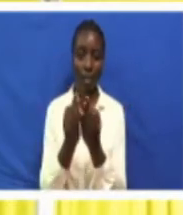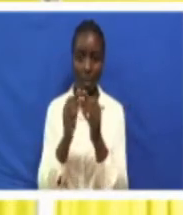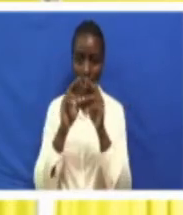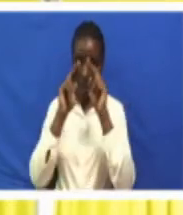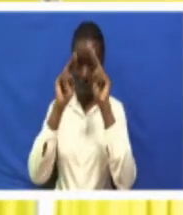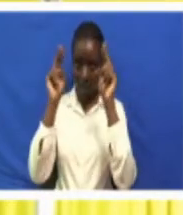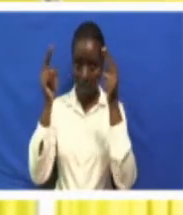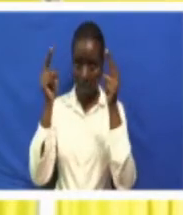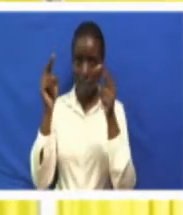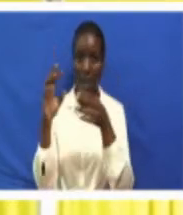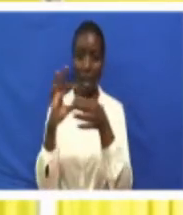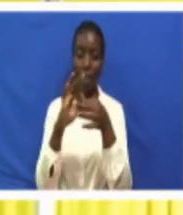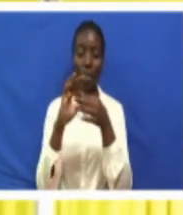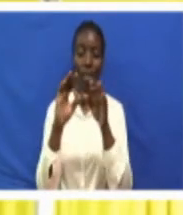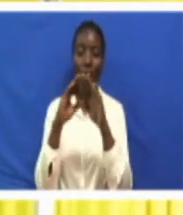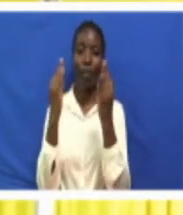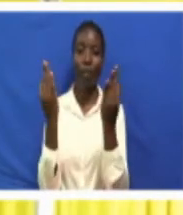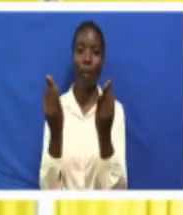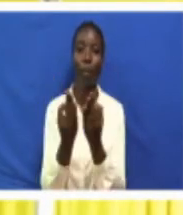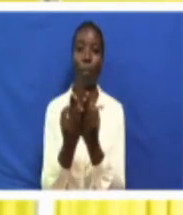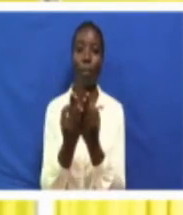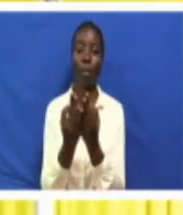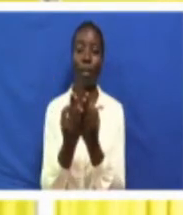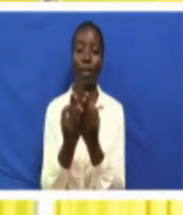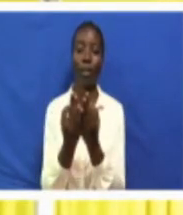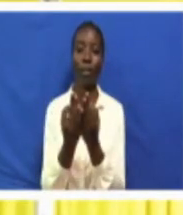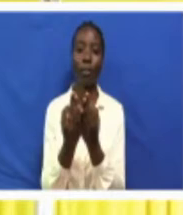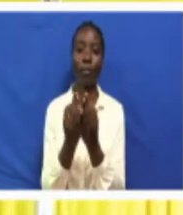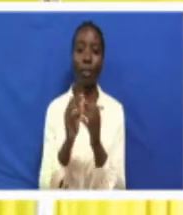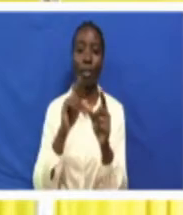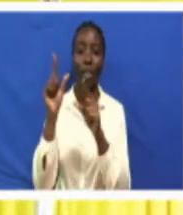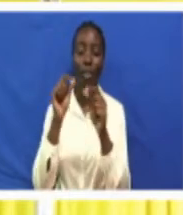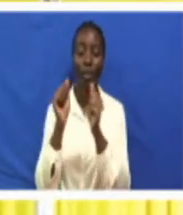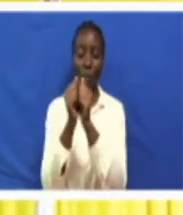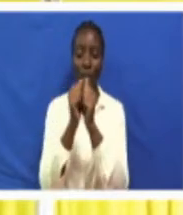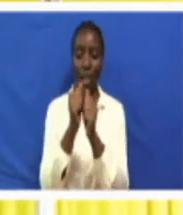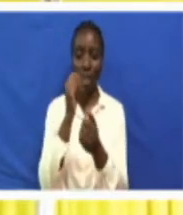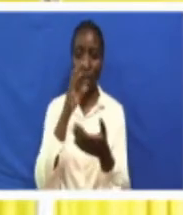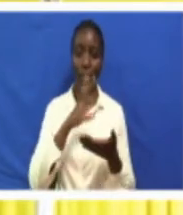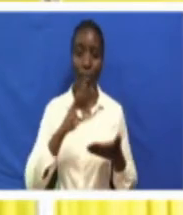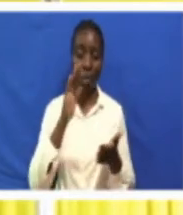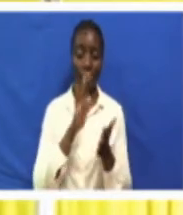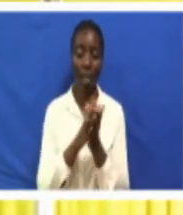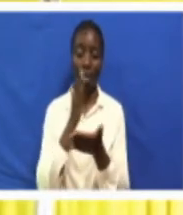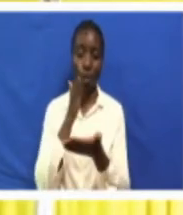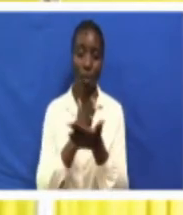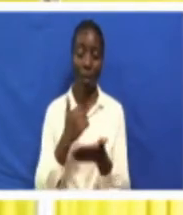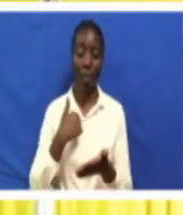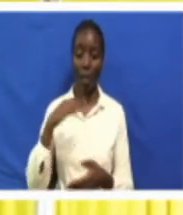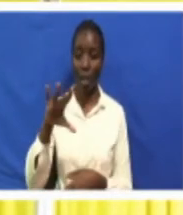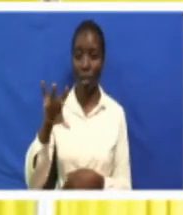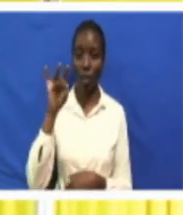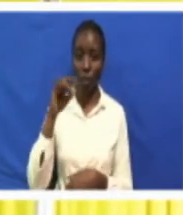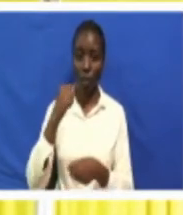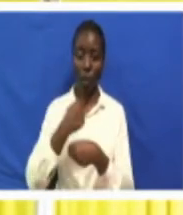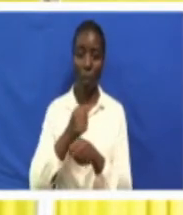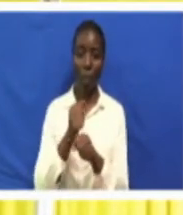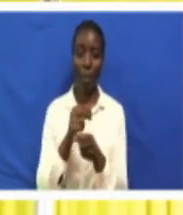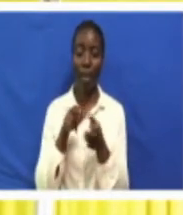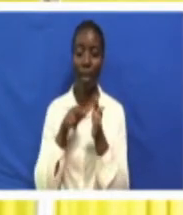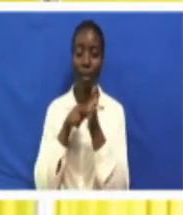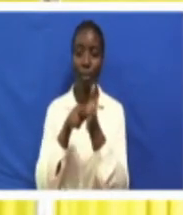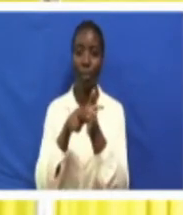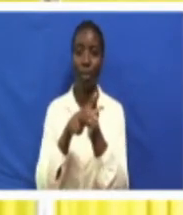a United Family strong in faith journey together in spirit and Truth I have chosen to make this